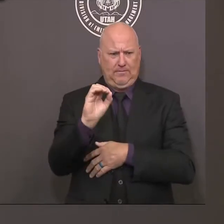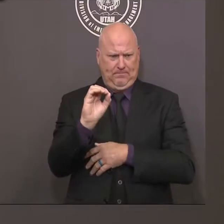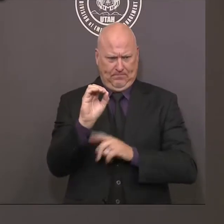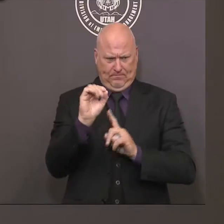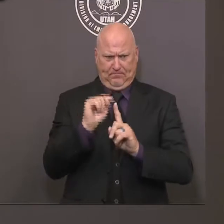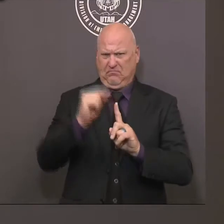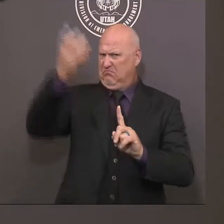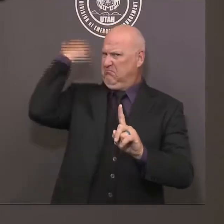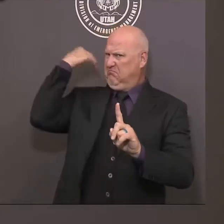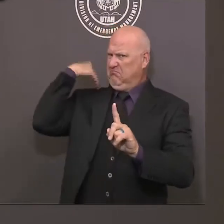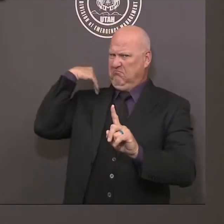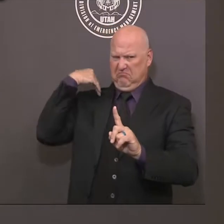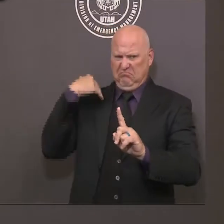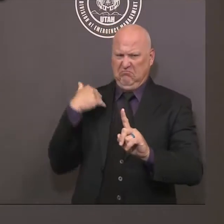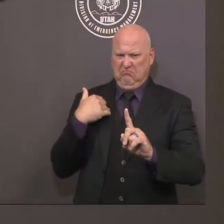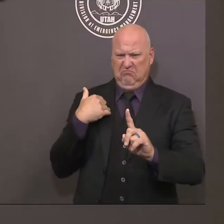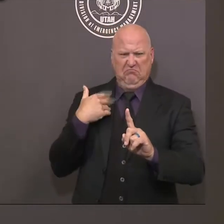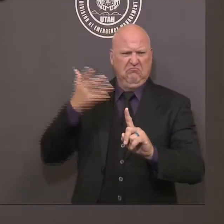So